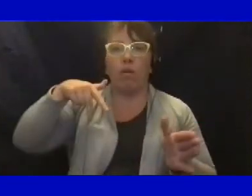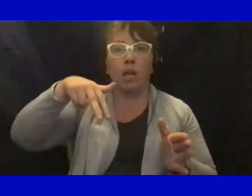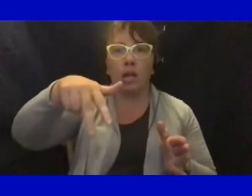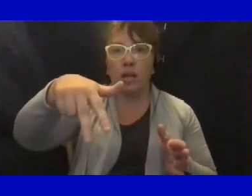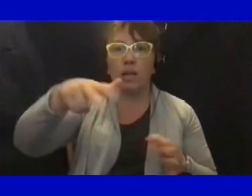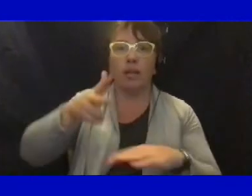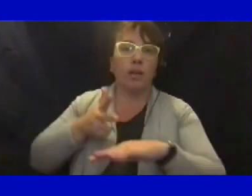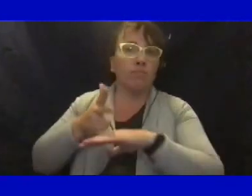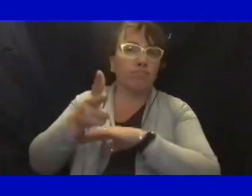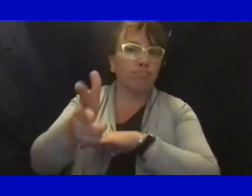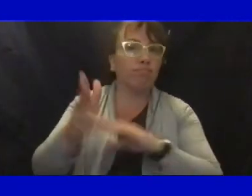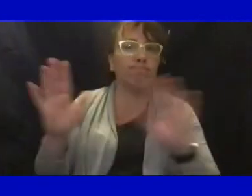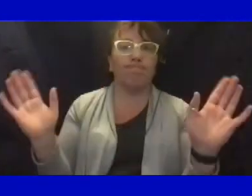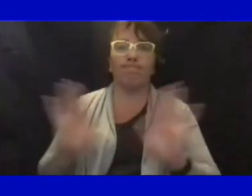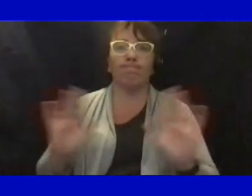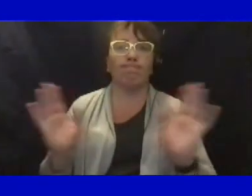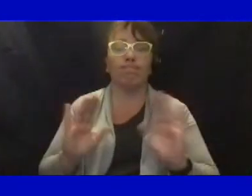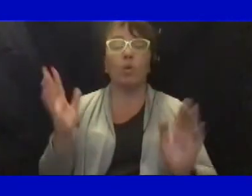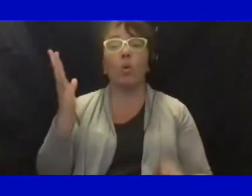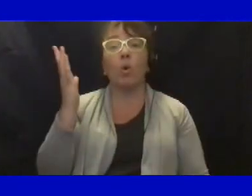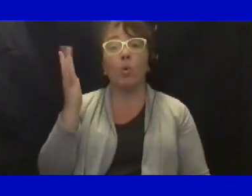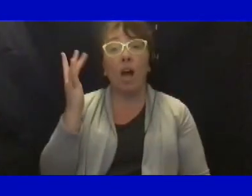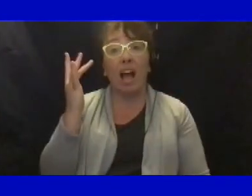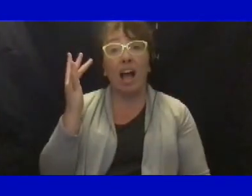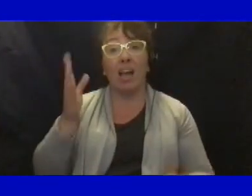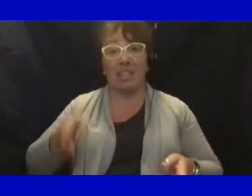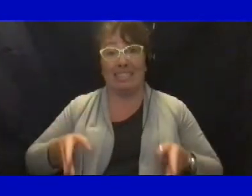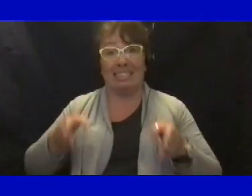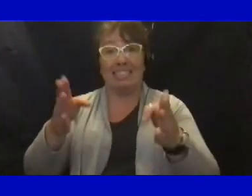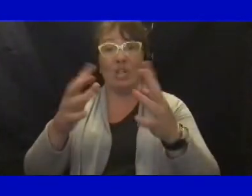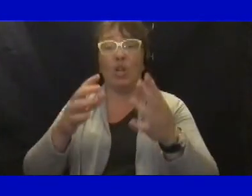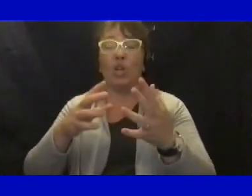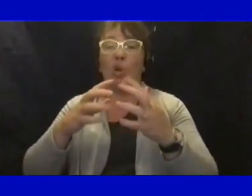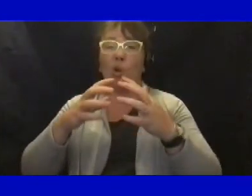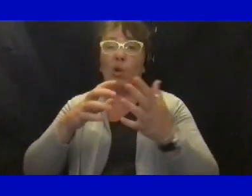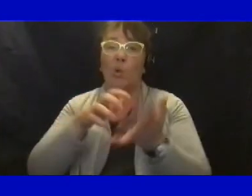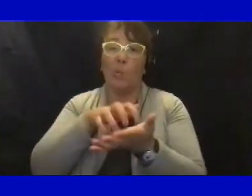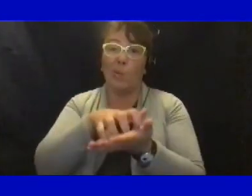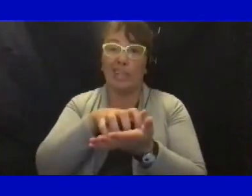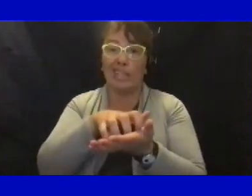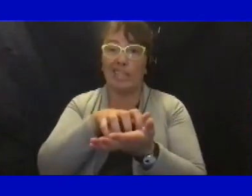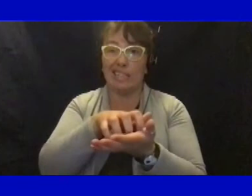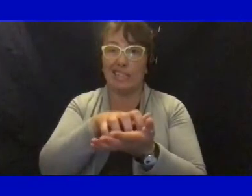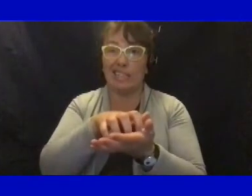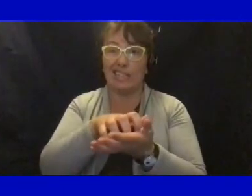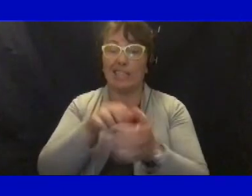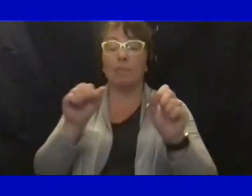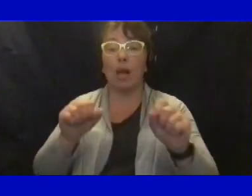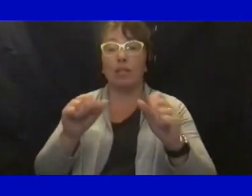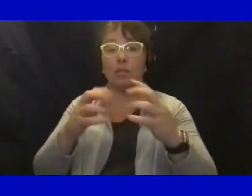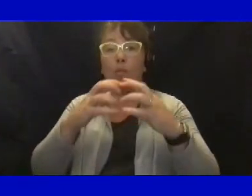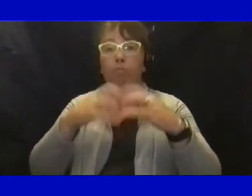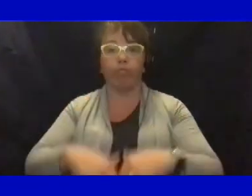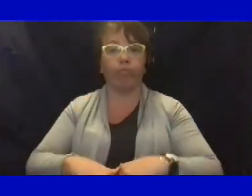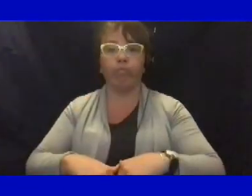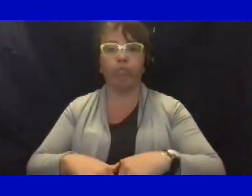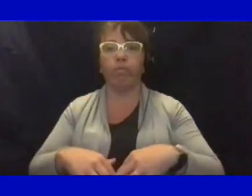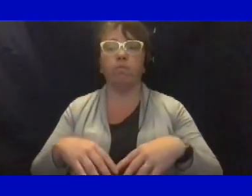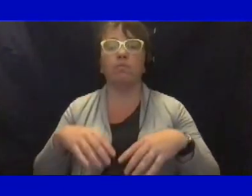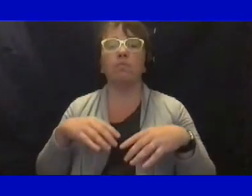pavement will be weak in some areas and could give away, or your vehicle will just stop in the middle of